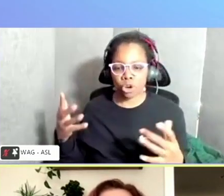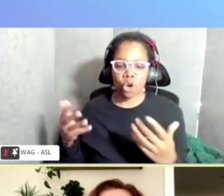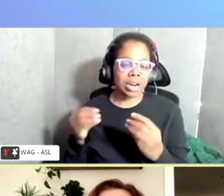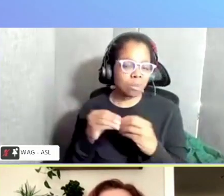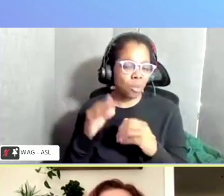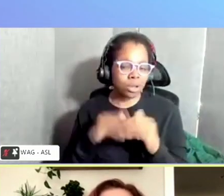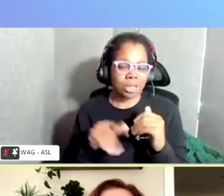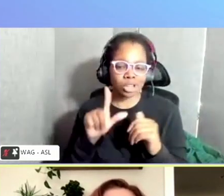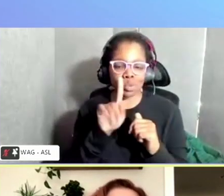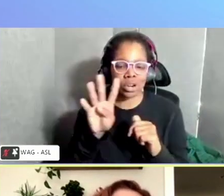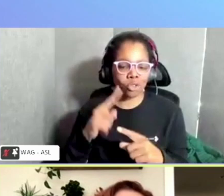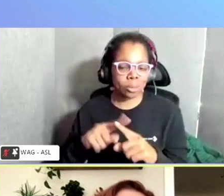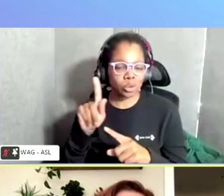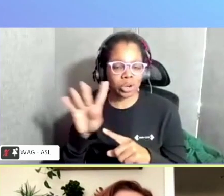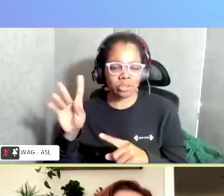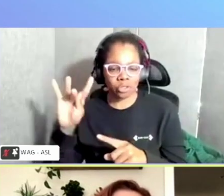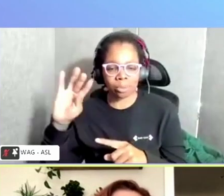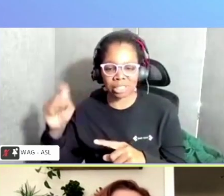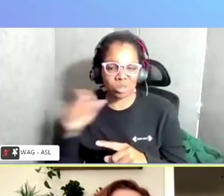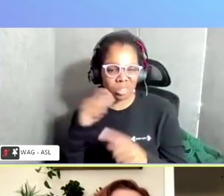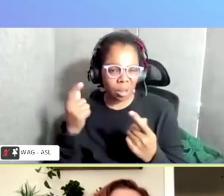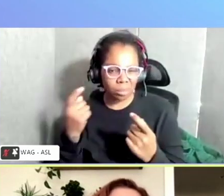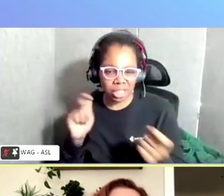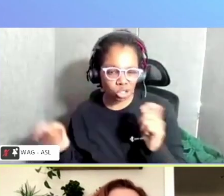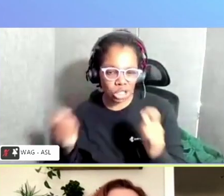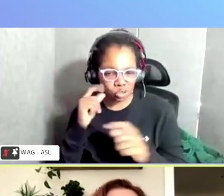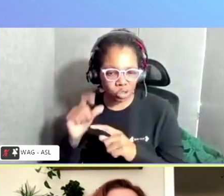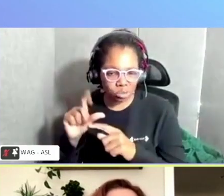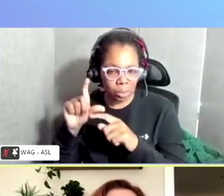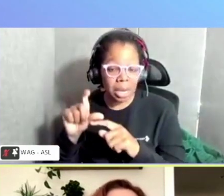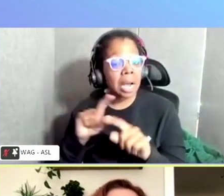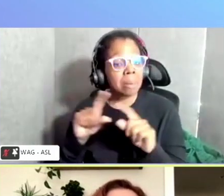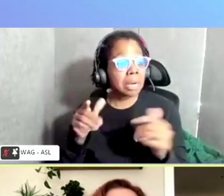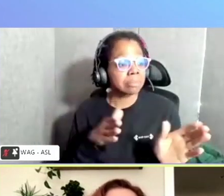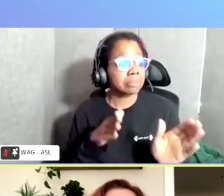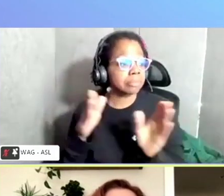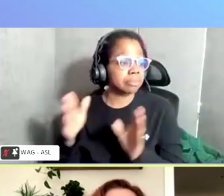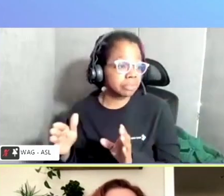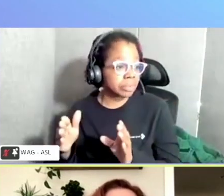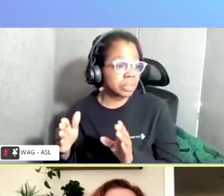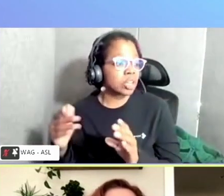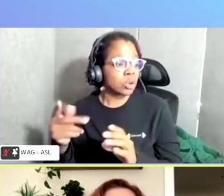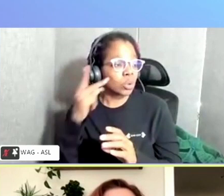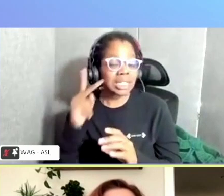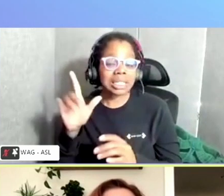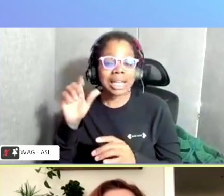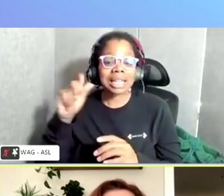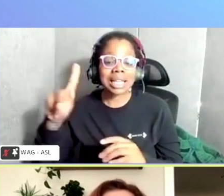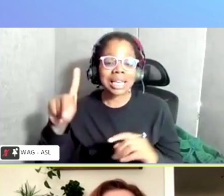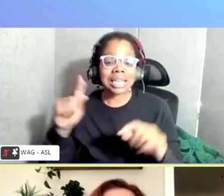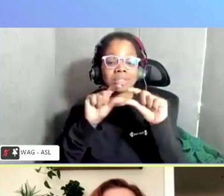by 24 pixels, so no big change there. But next, below that, we can see some links